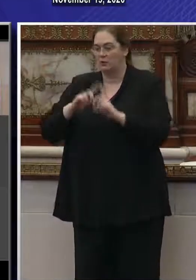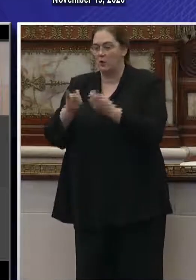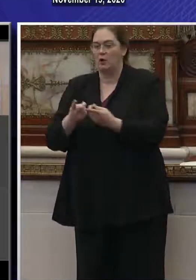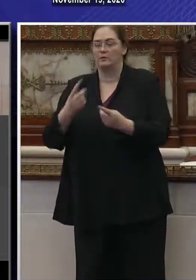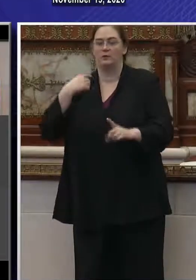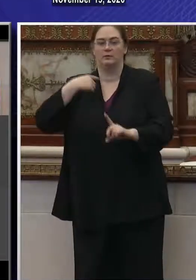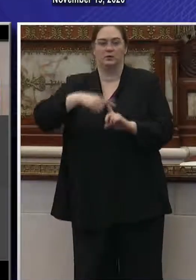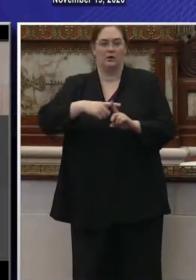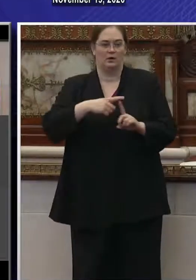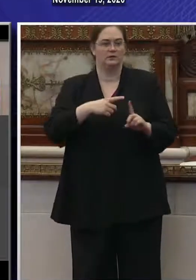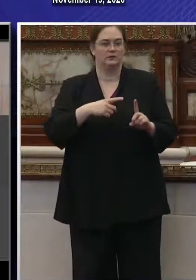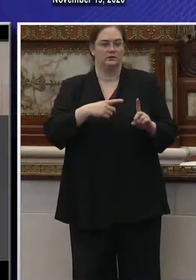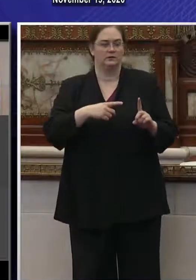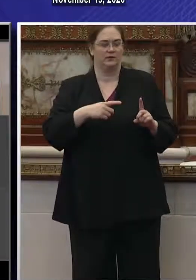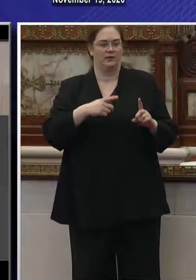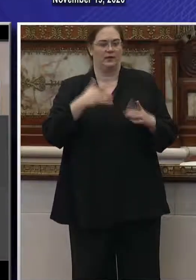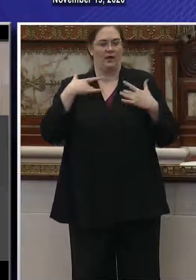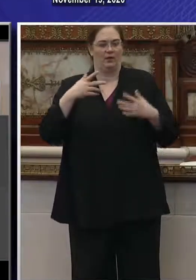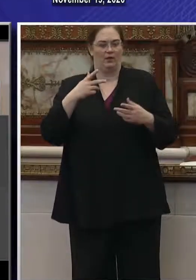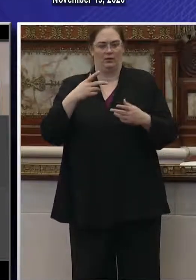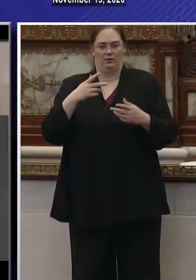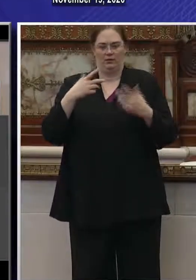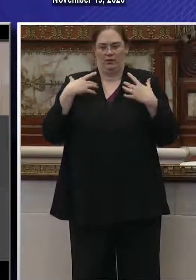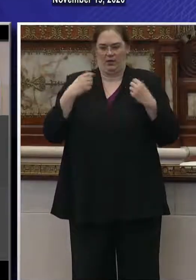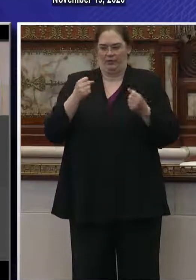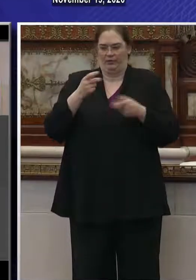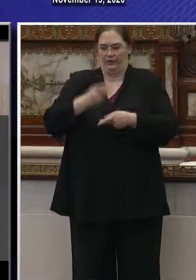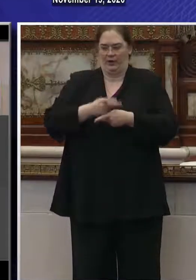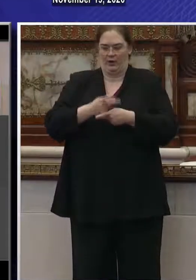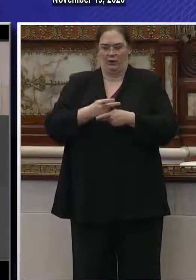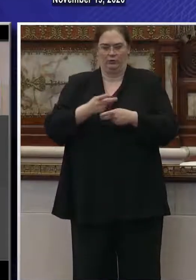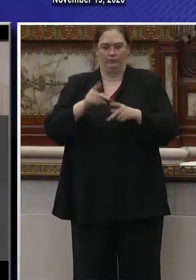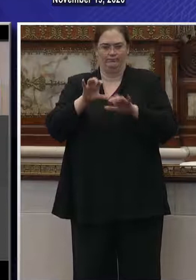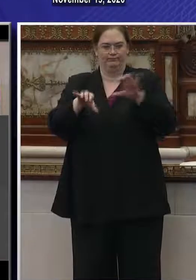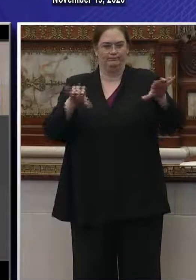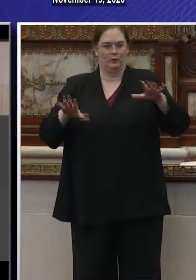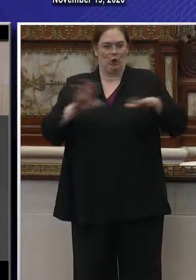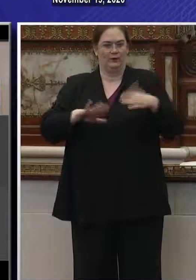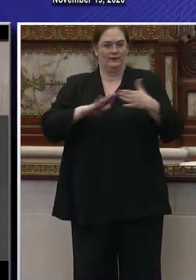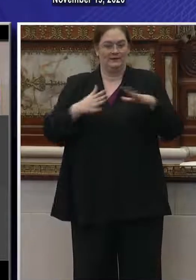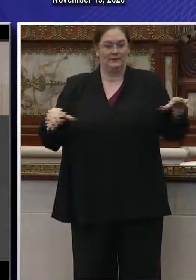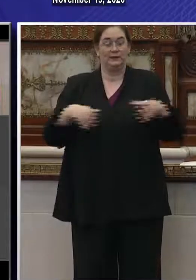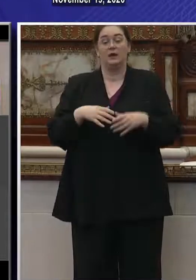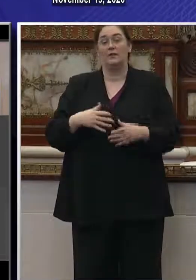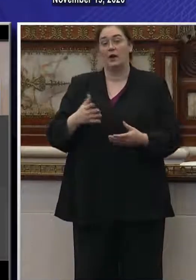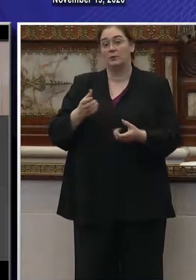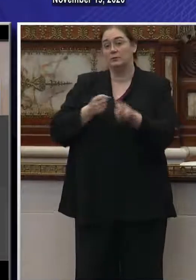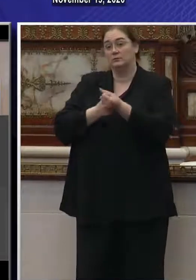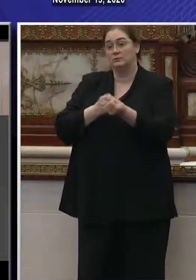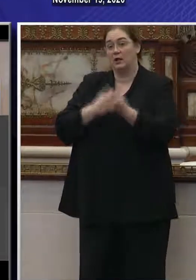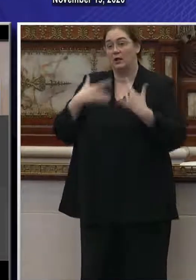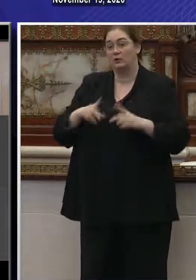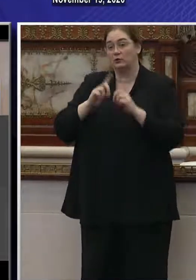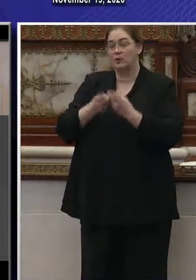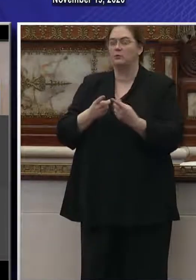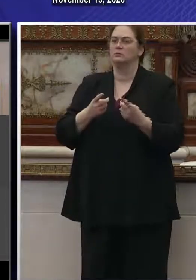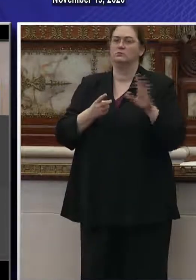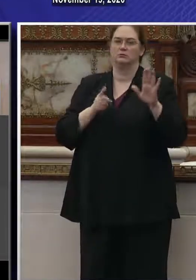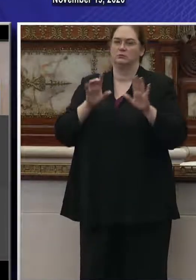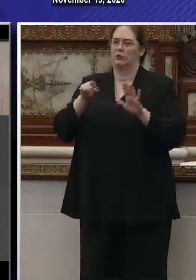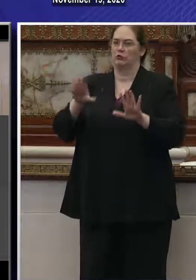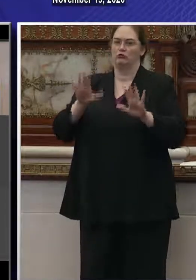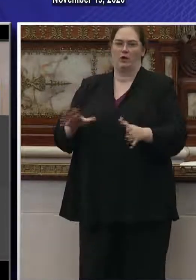the healthcare institutions throughout the state. If I could just put in a plug to the health department, they've been great to work with.